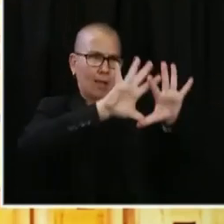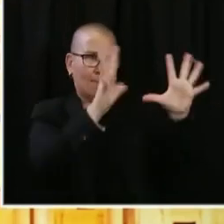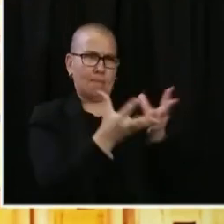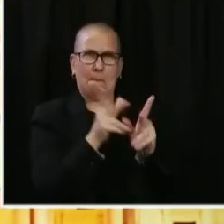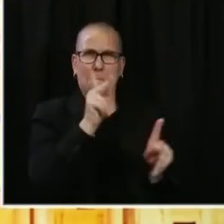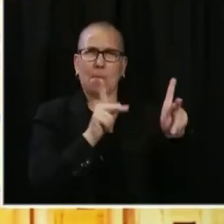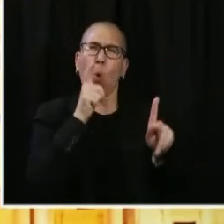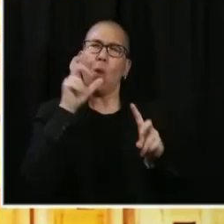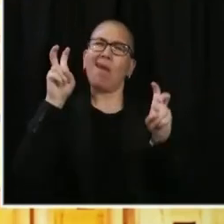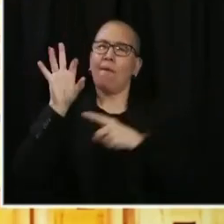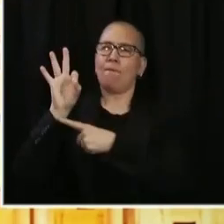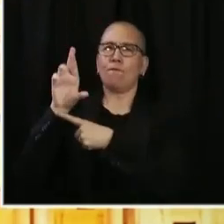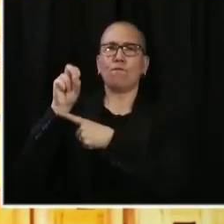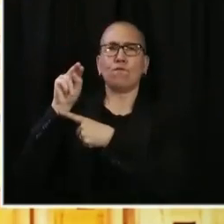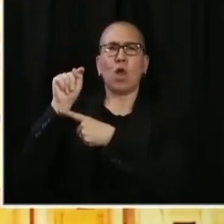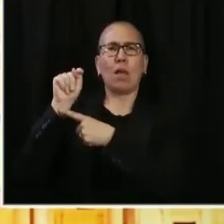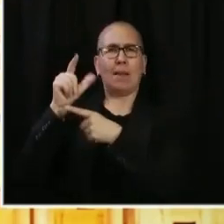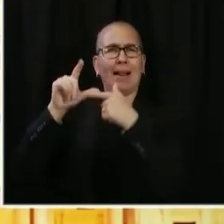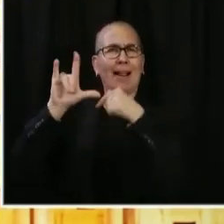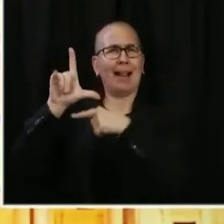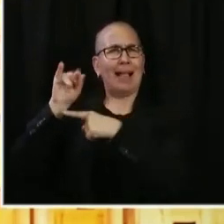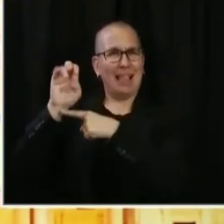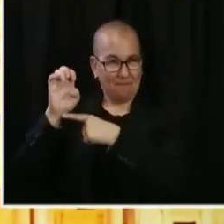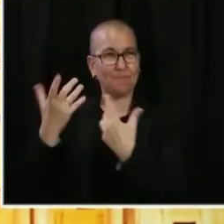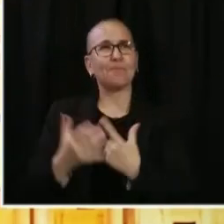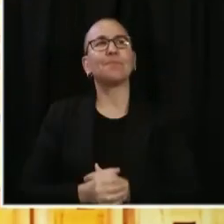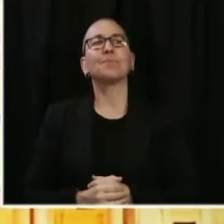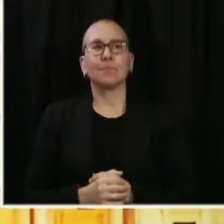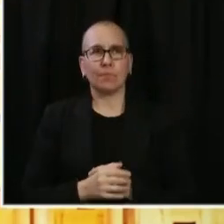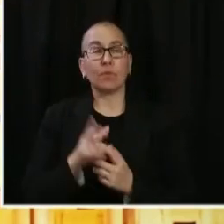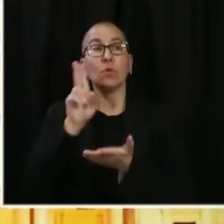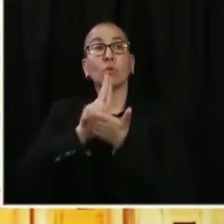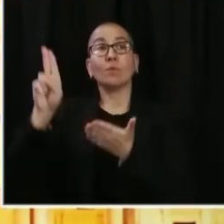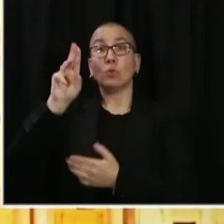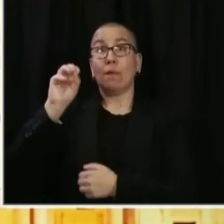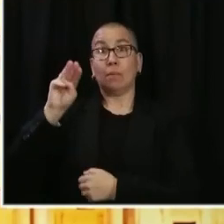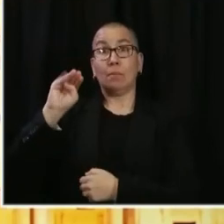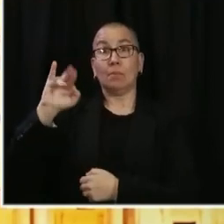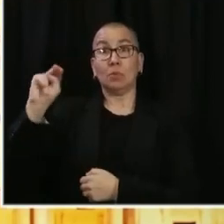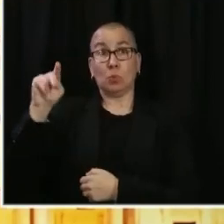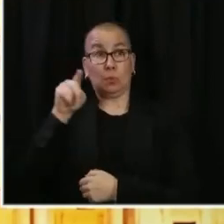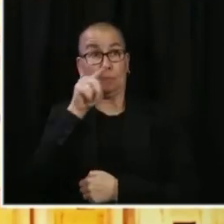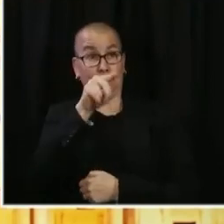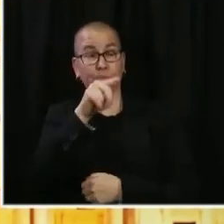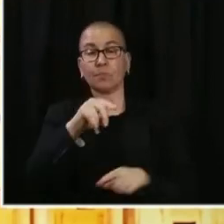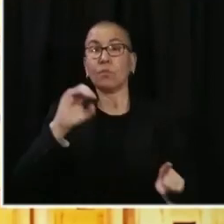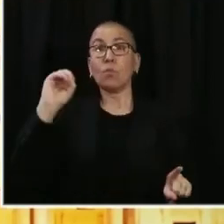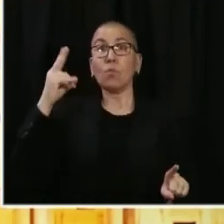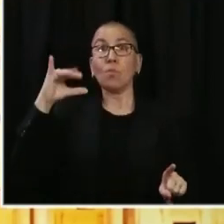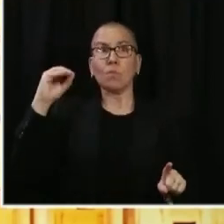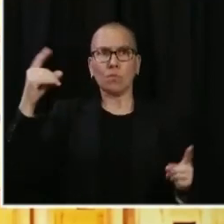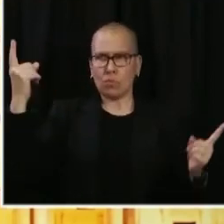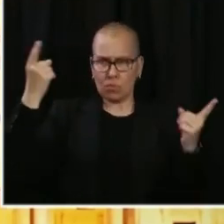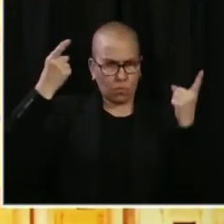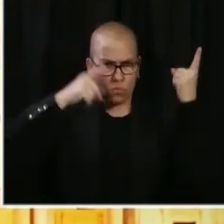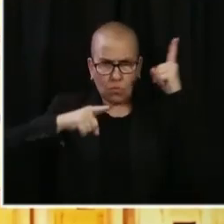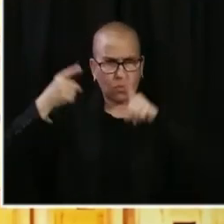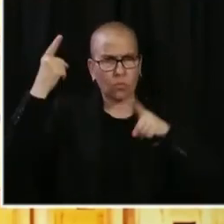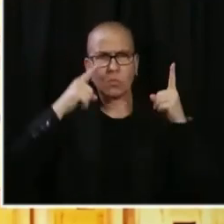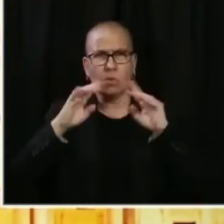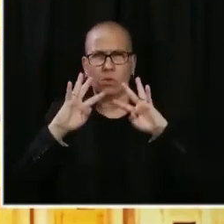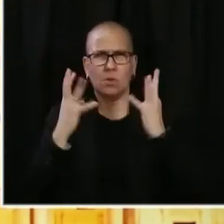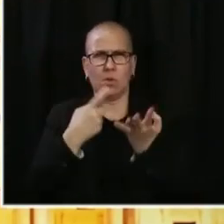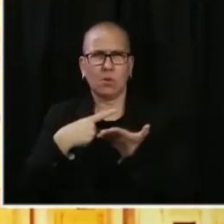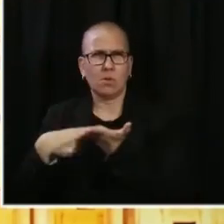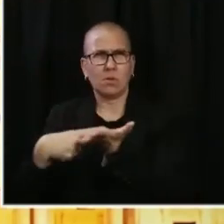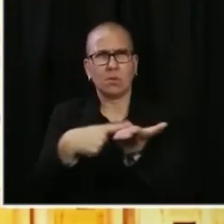an aggressive testing strategy with Mayo Clinic, the University of Minnesota, and our hospitals to test every symptomatic Minnesotan. Today, we